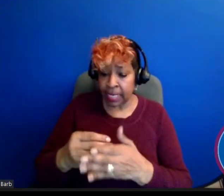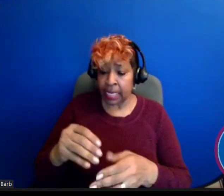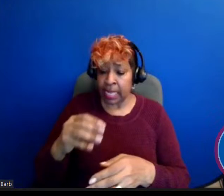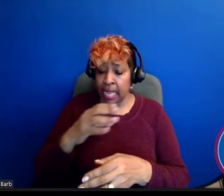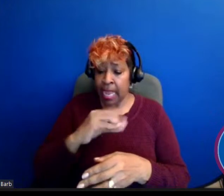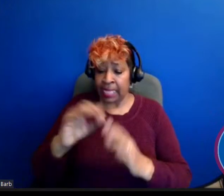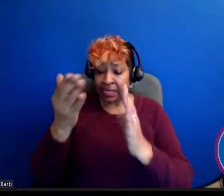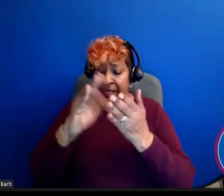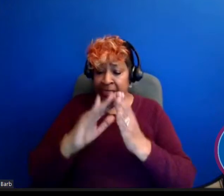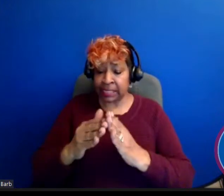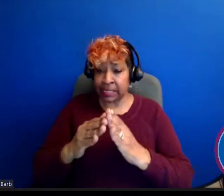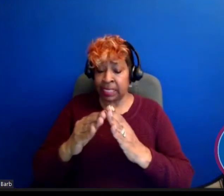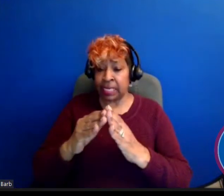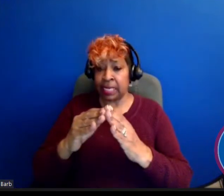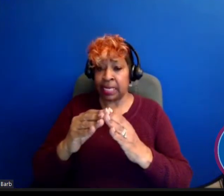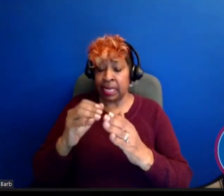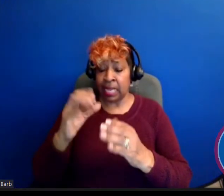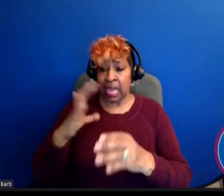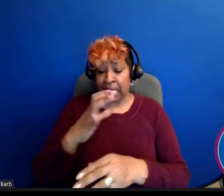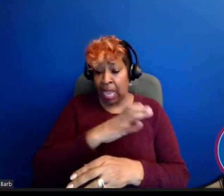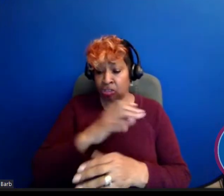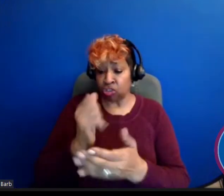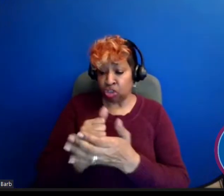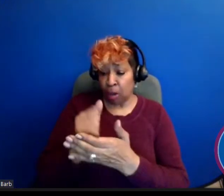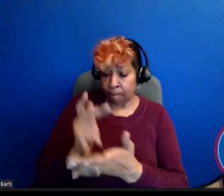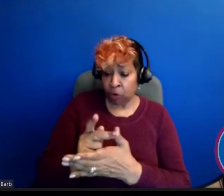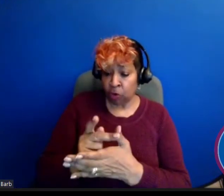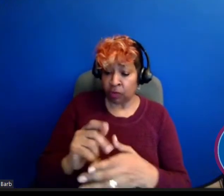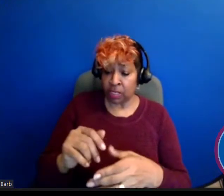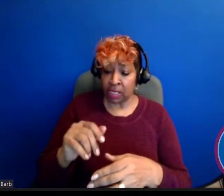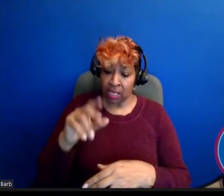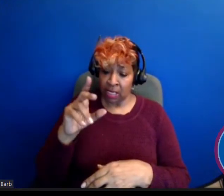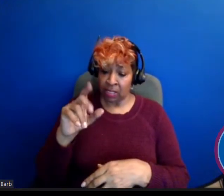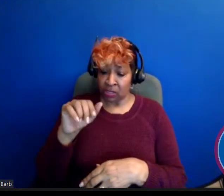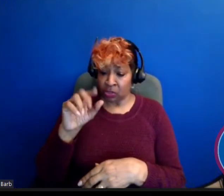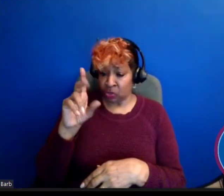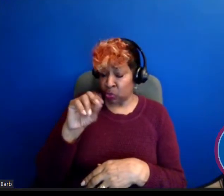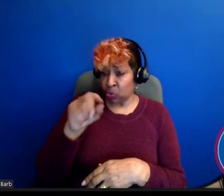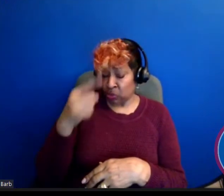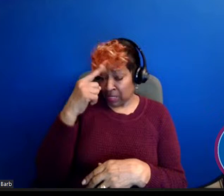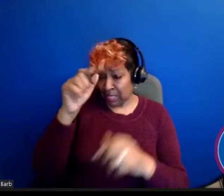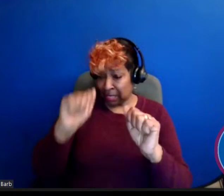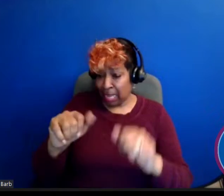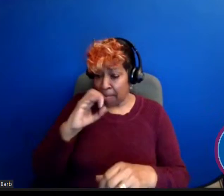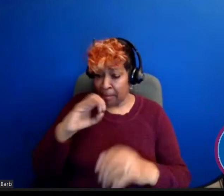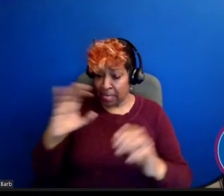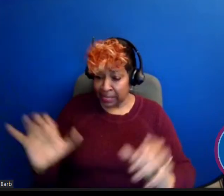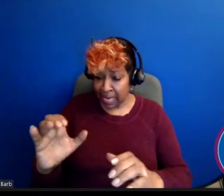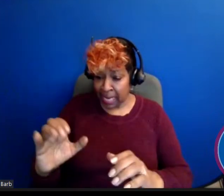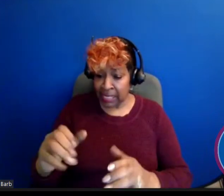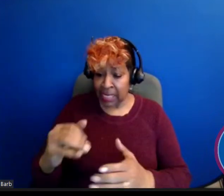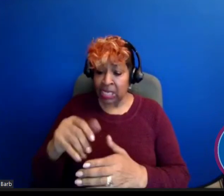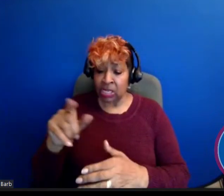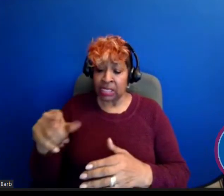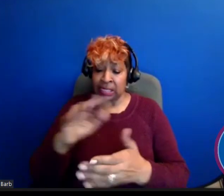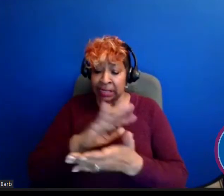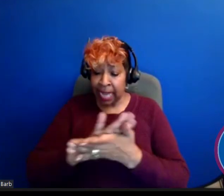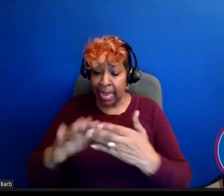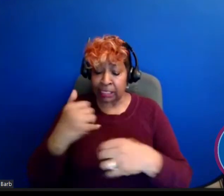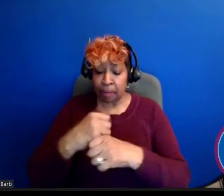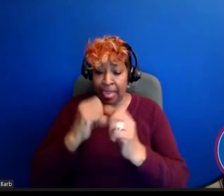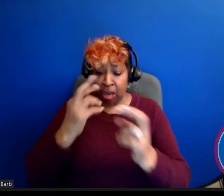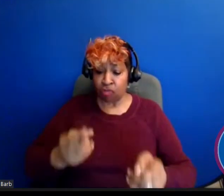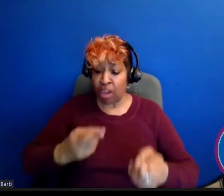know this report is probably just making recommendations. And so some things are going to get done, some things are not. But how do you approach that? How do you